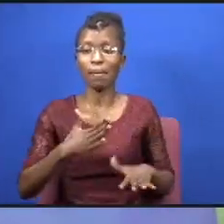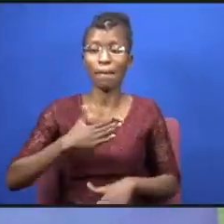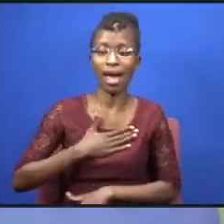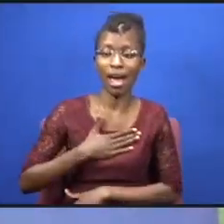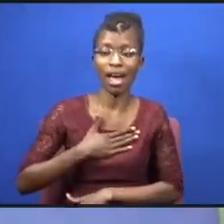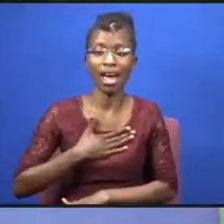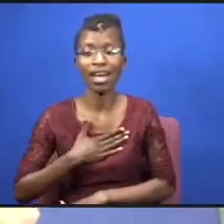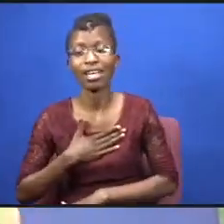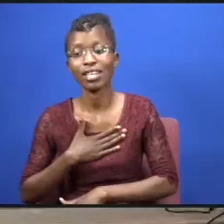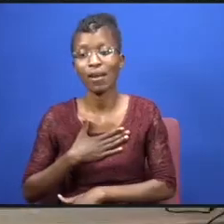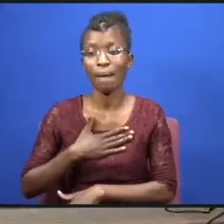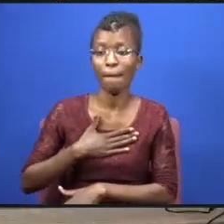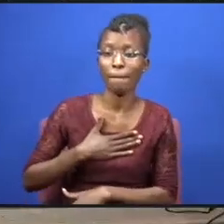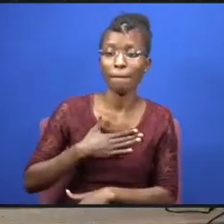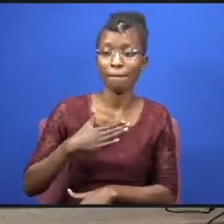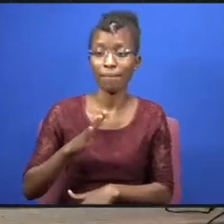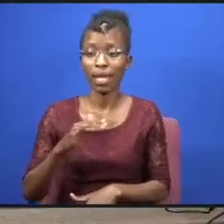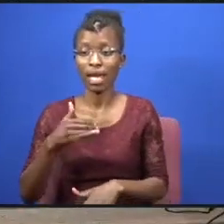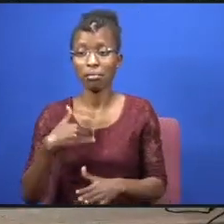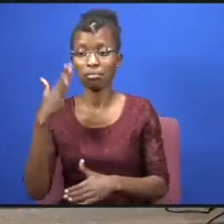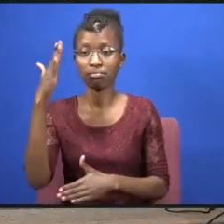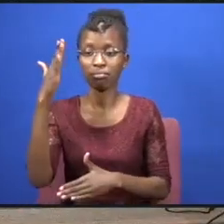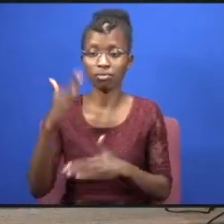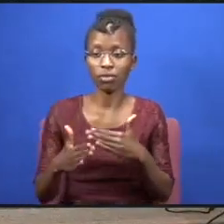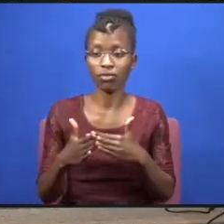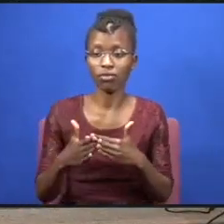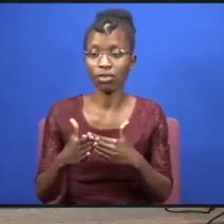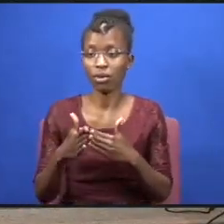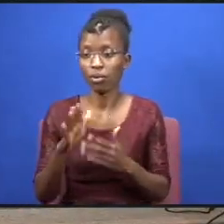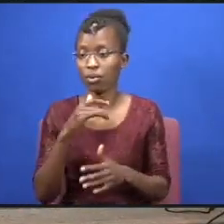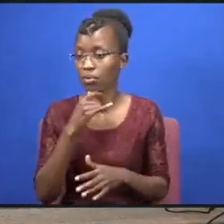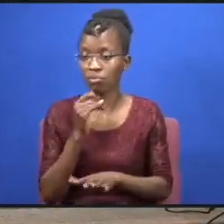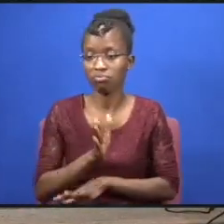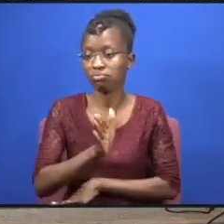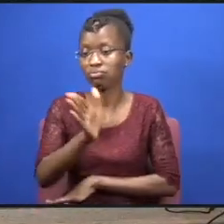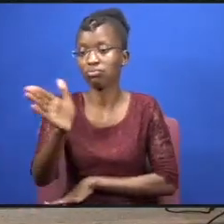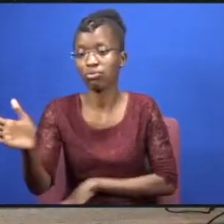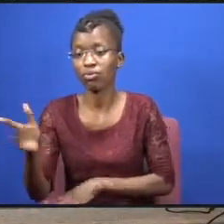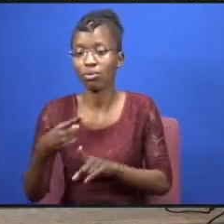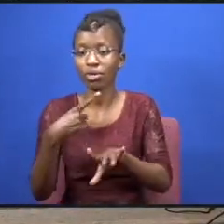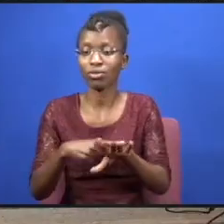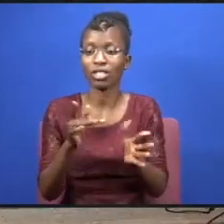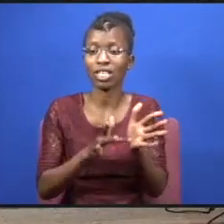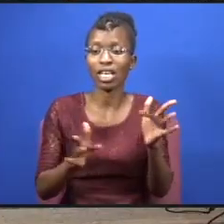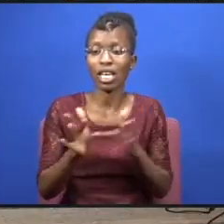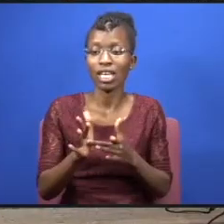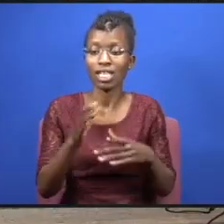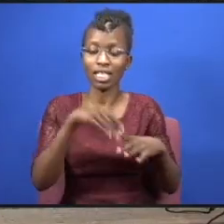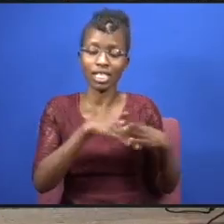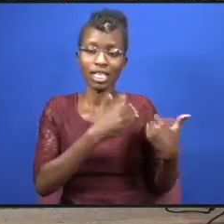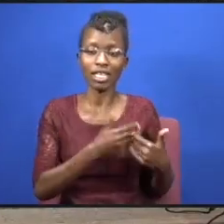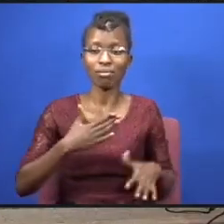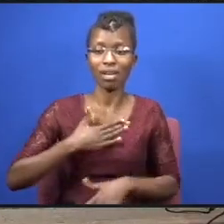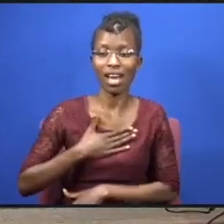my heart. Hey. Say I have ceased from my wandering and going astray. Since Jesus came